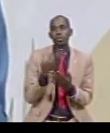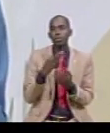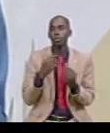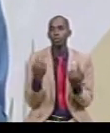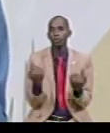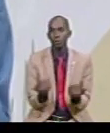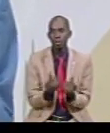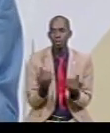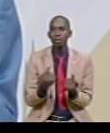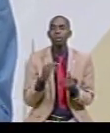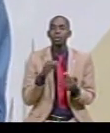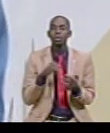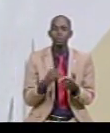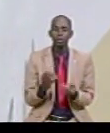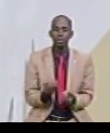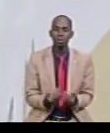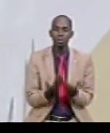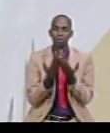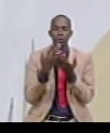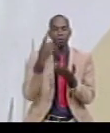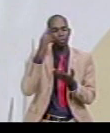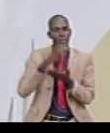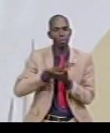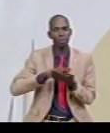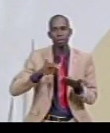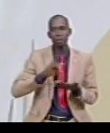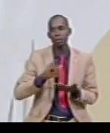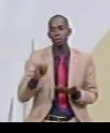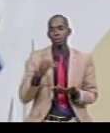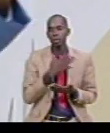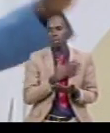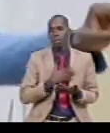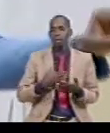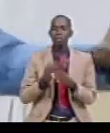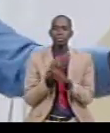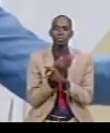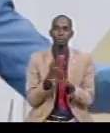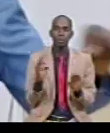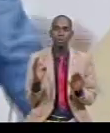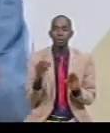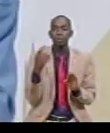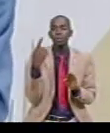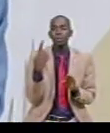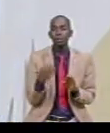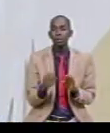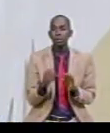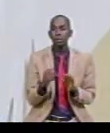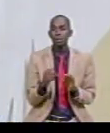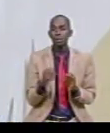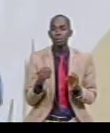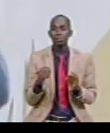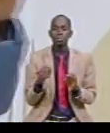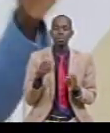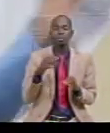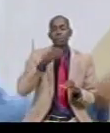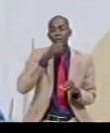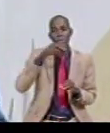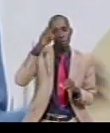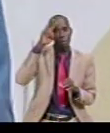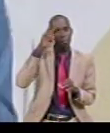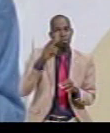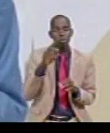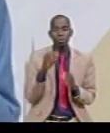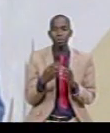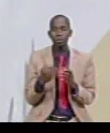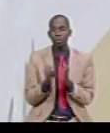for atonement and then freedom. The scapegoat, one killed, one set free. The one goat